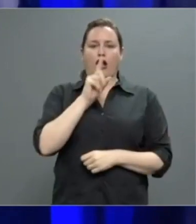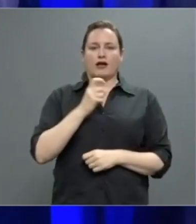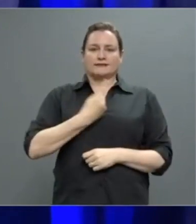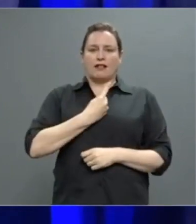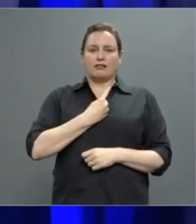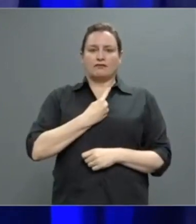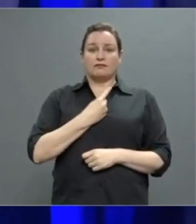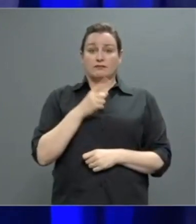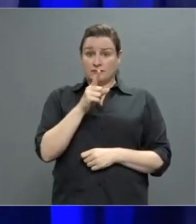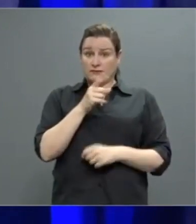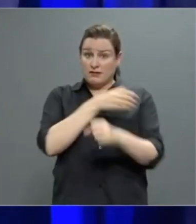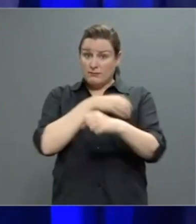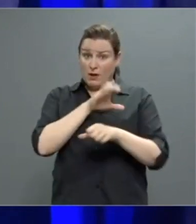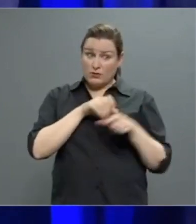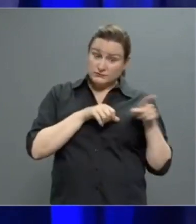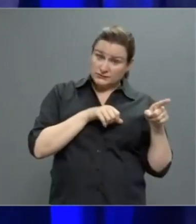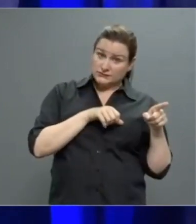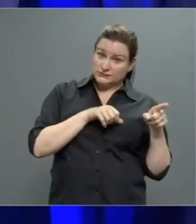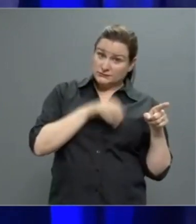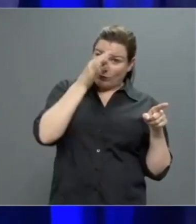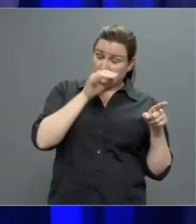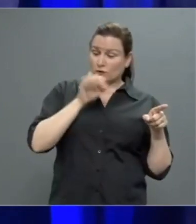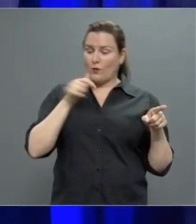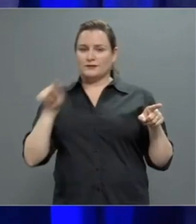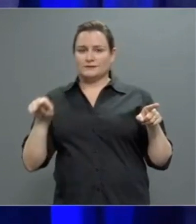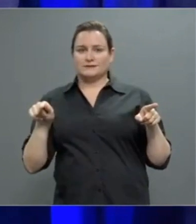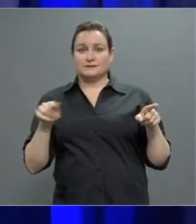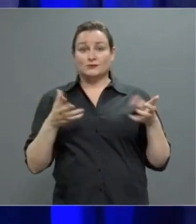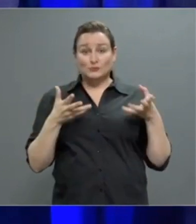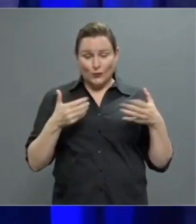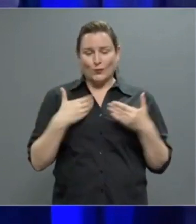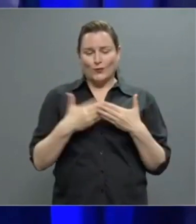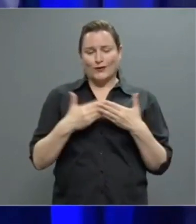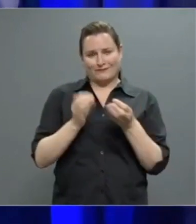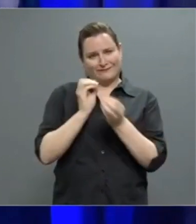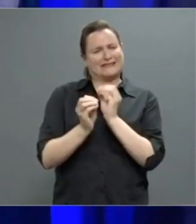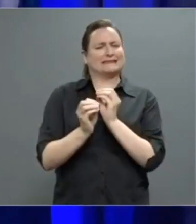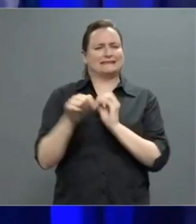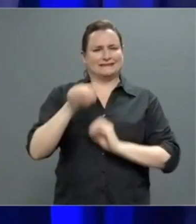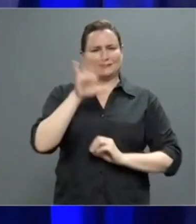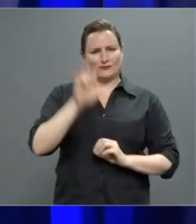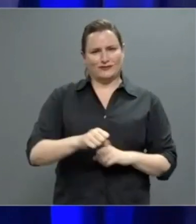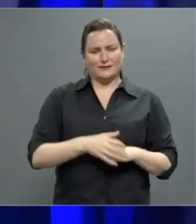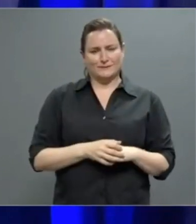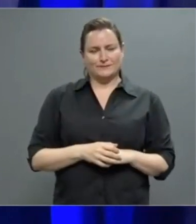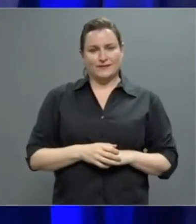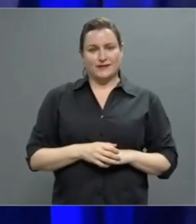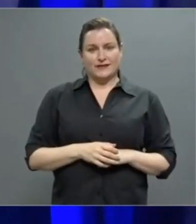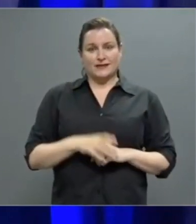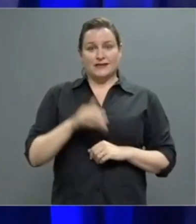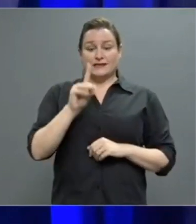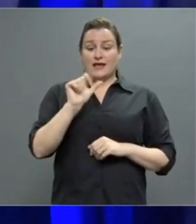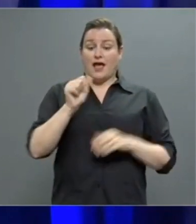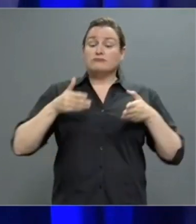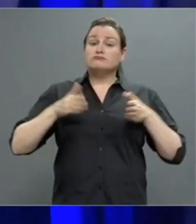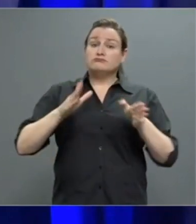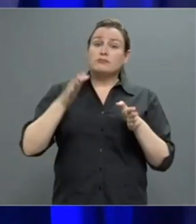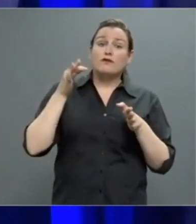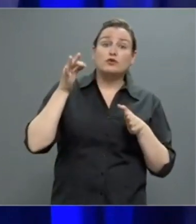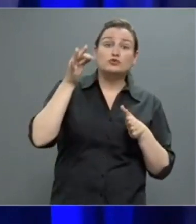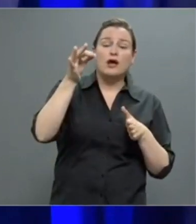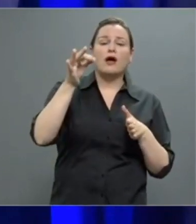state, holds the key to fixing South Africa. The DA also has a clear roadmap for South Africa's